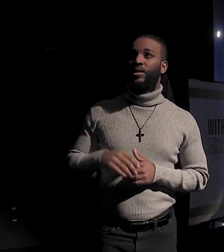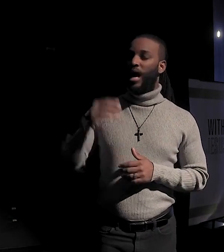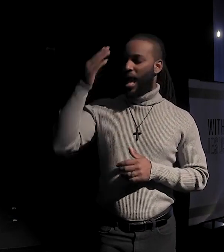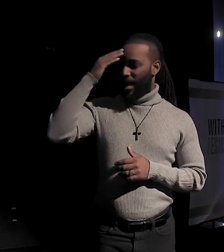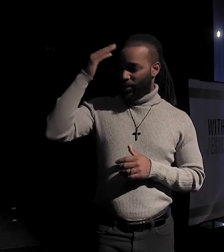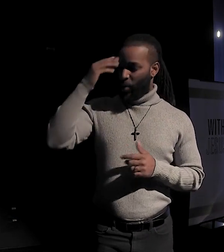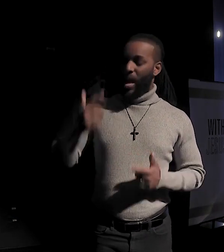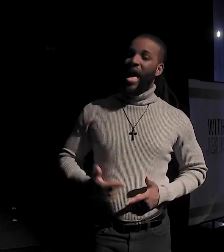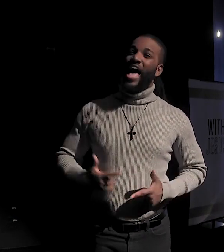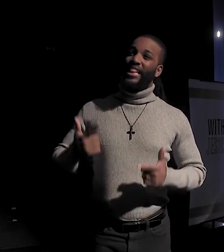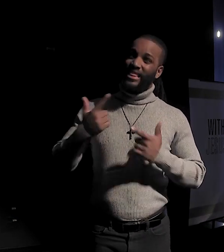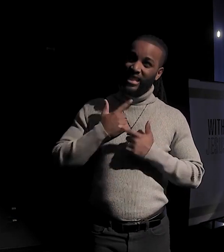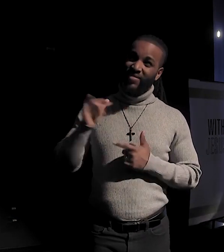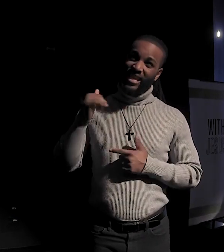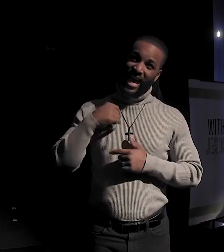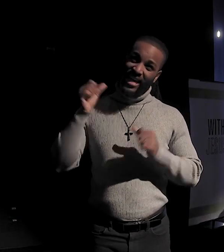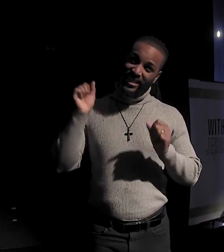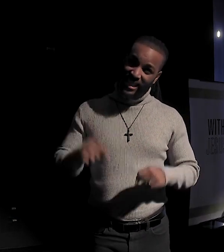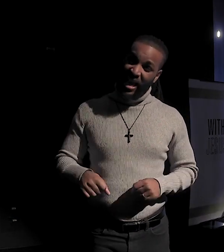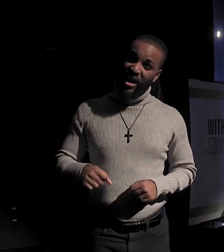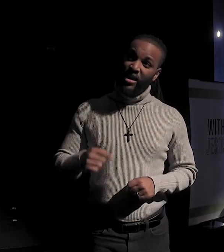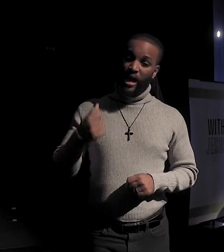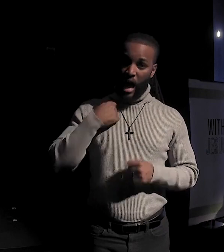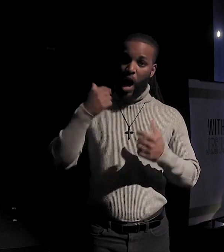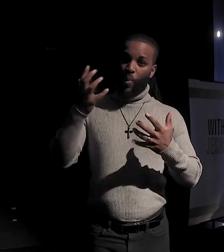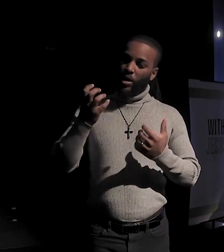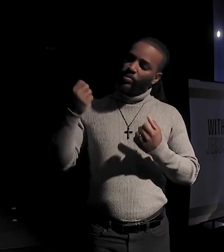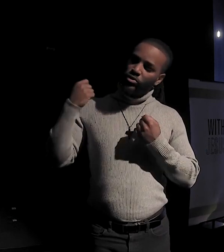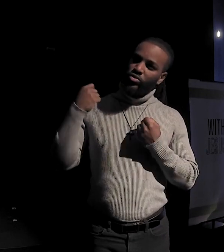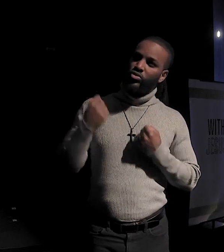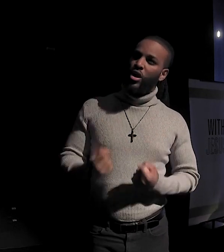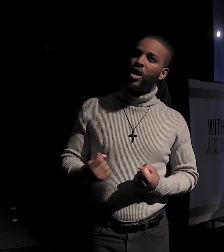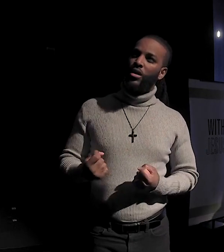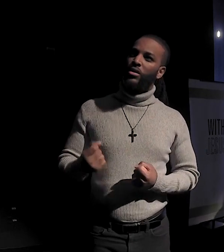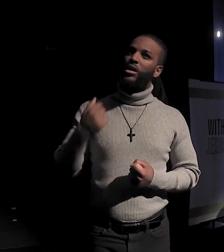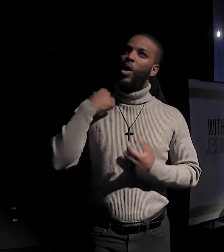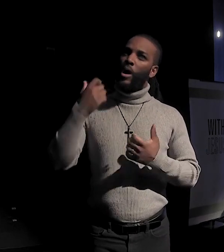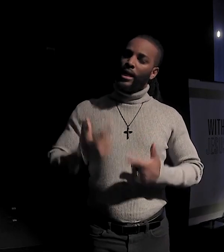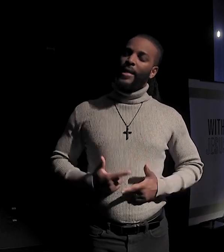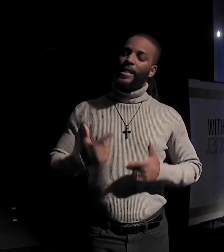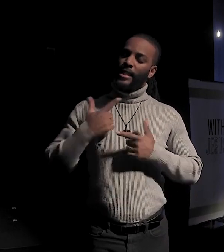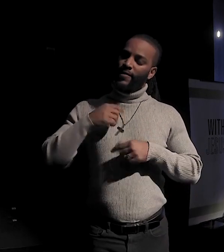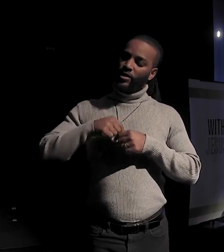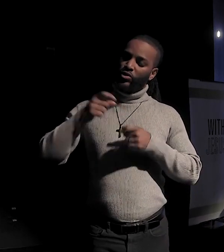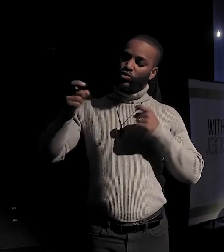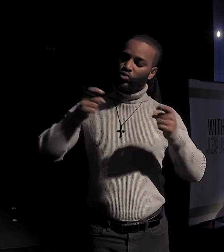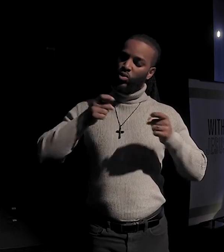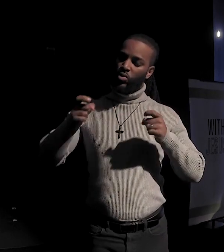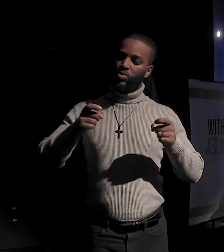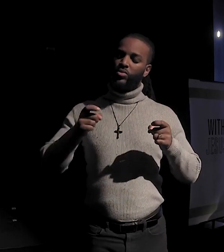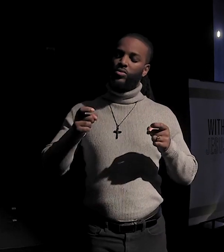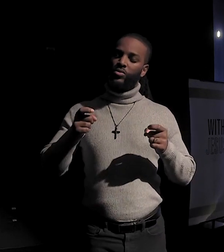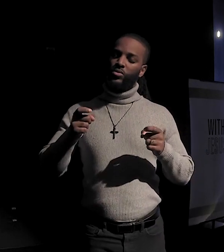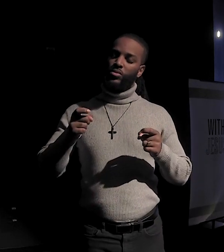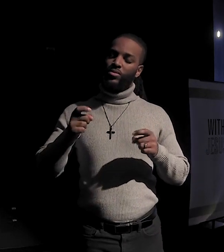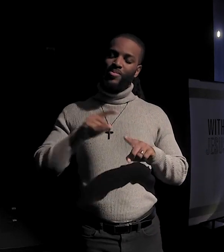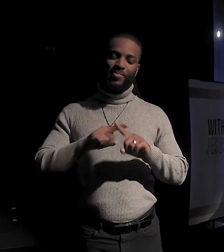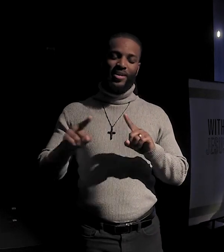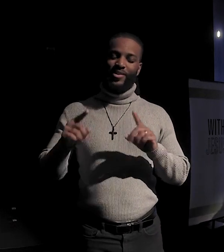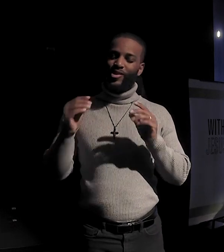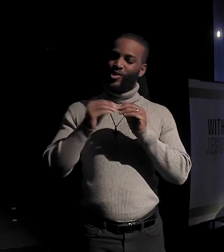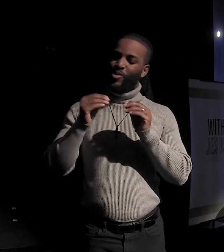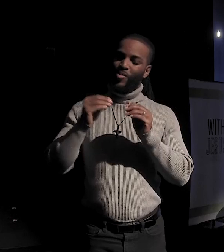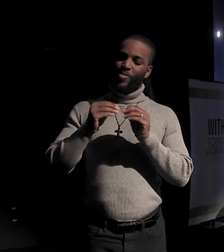know I live like I can because I want to be strong. I want to live in control. But the